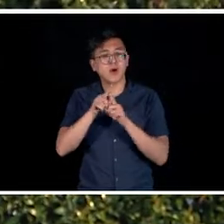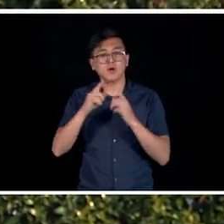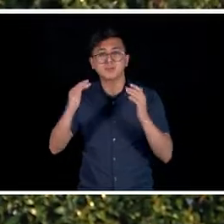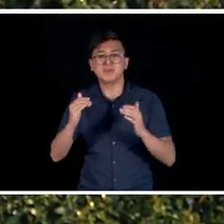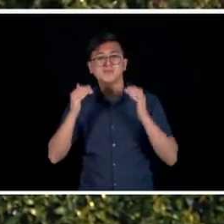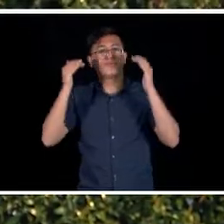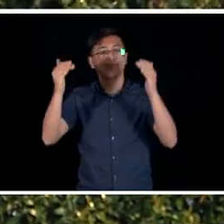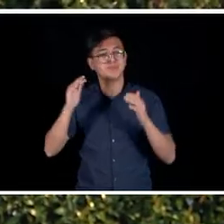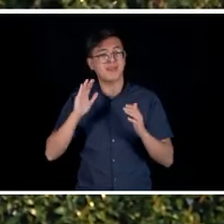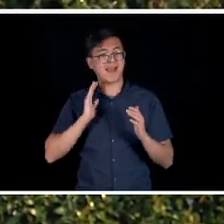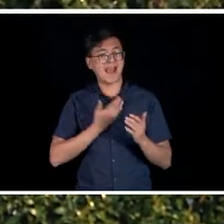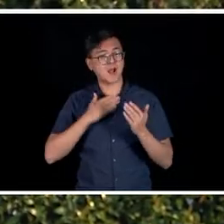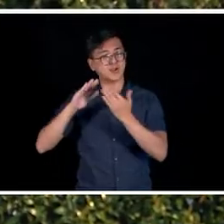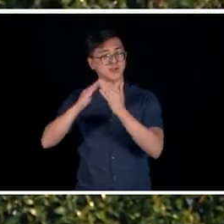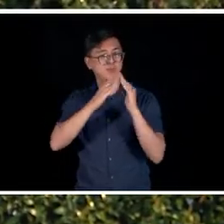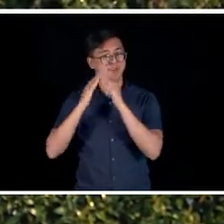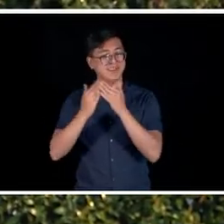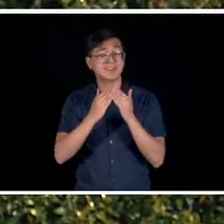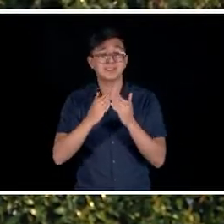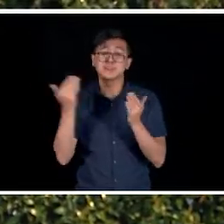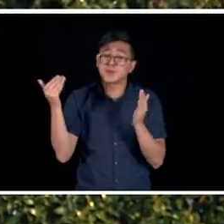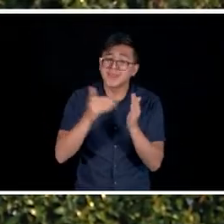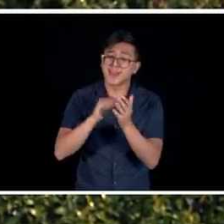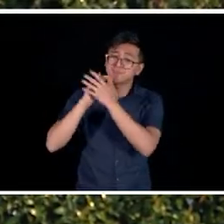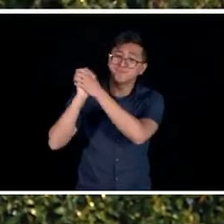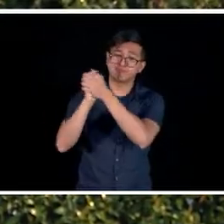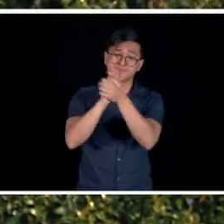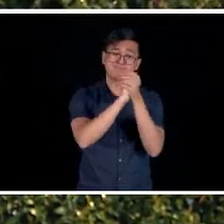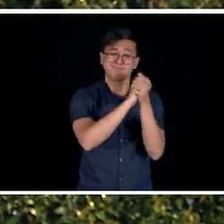And again, congratulations.